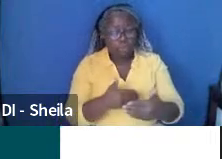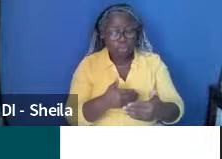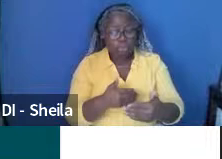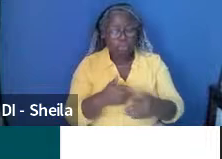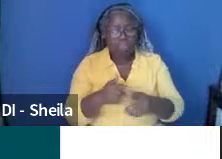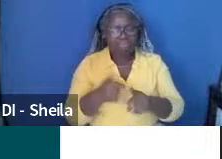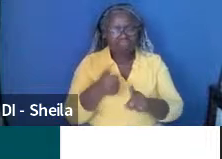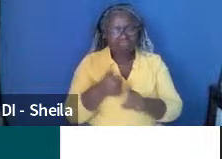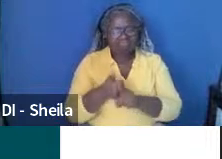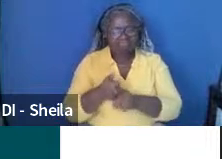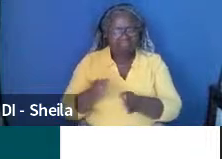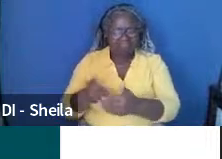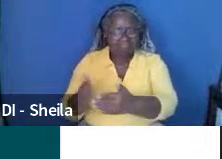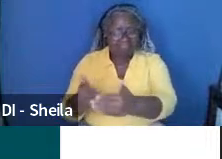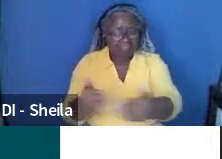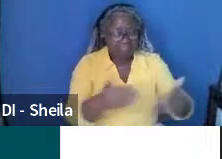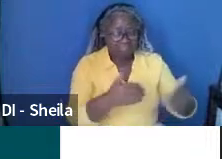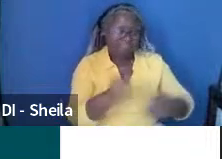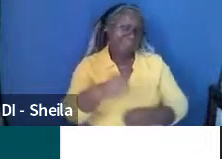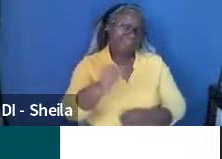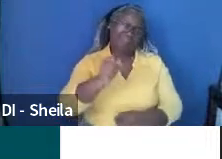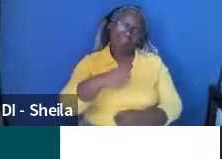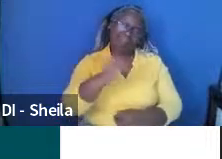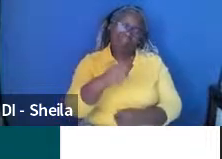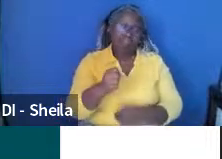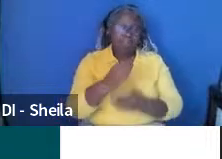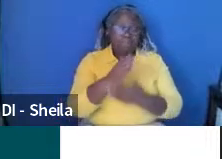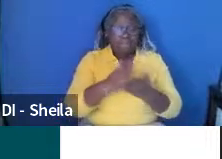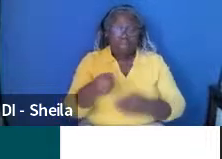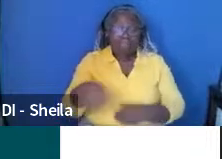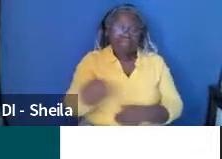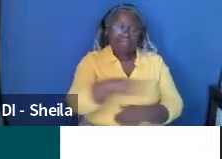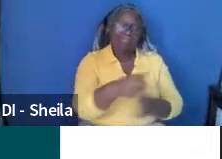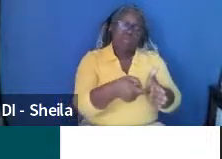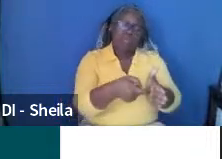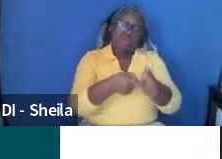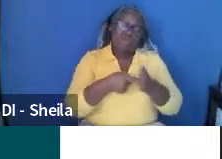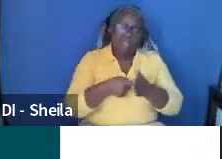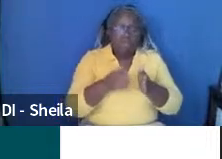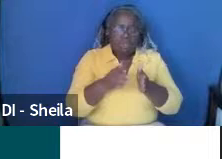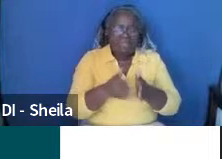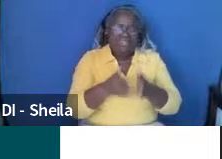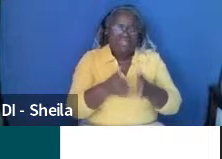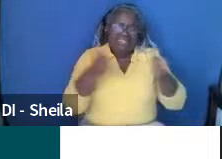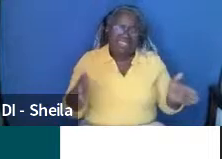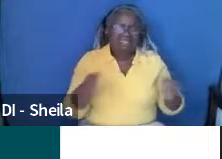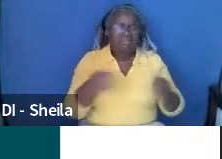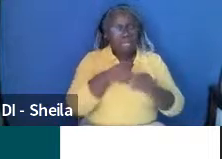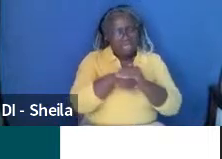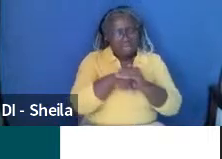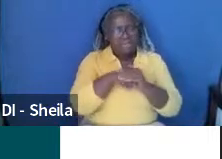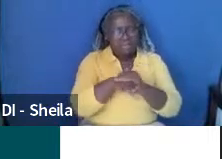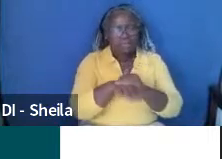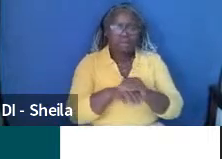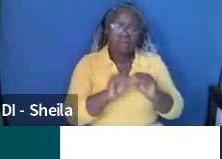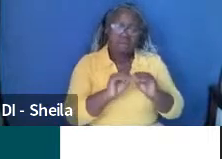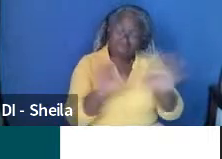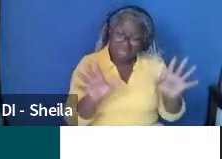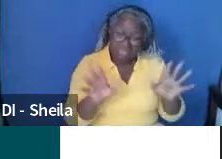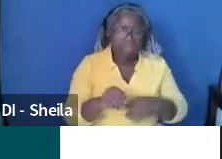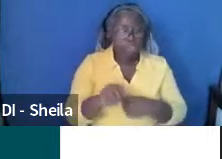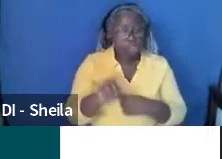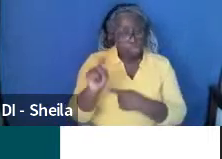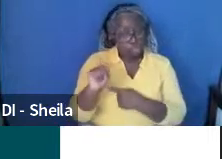for being required to be accessible. Those rooms obviously have to have the accessible toilet room.